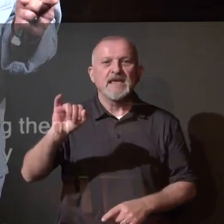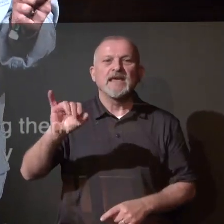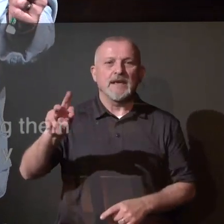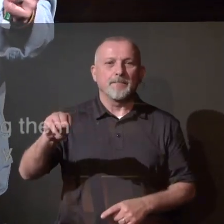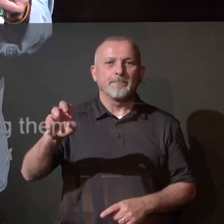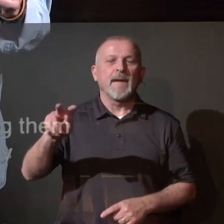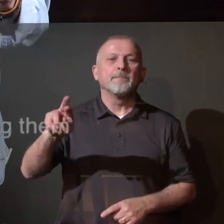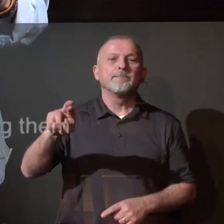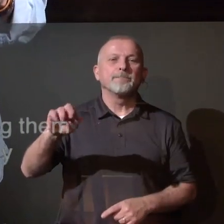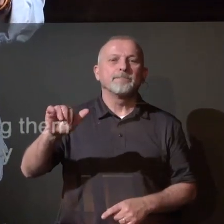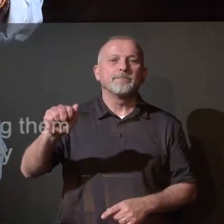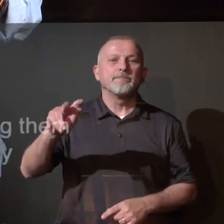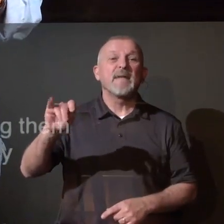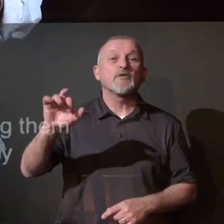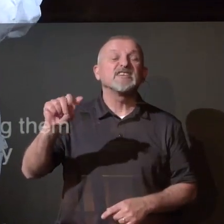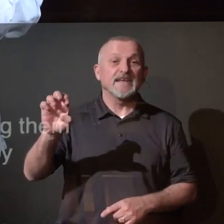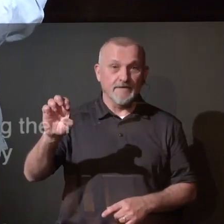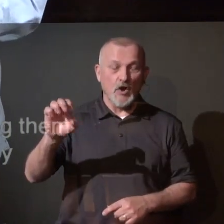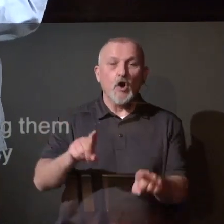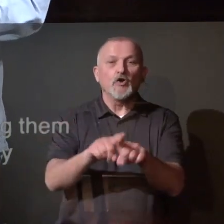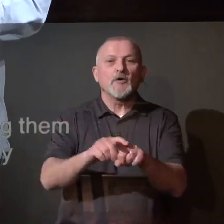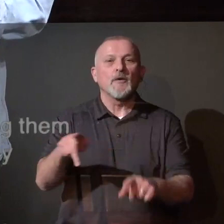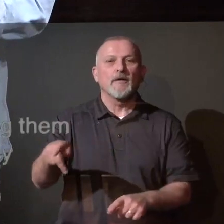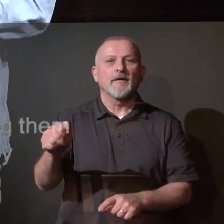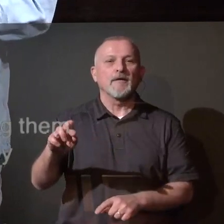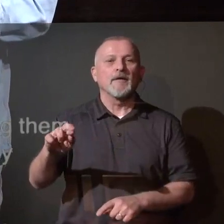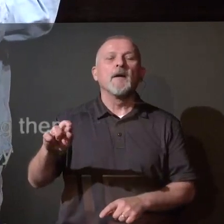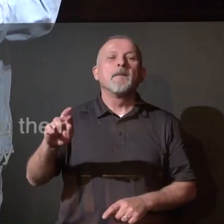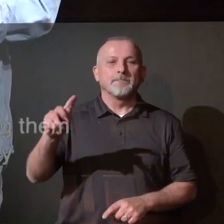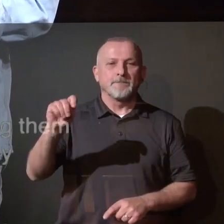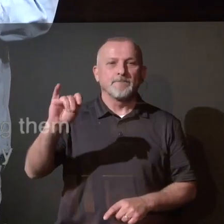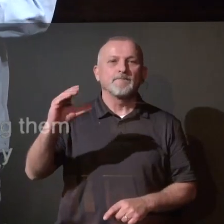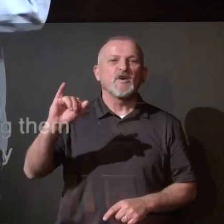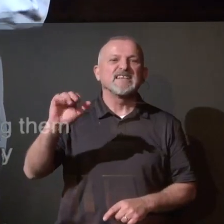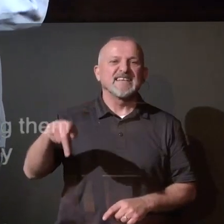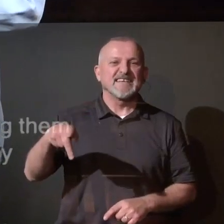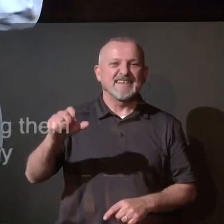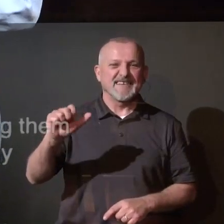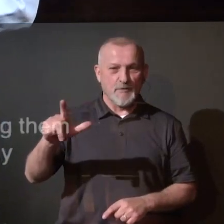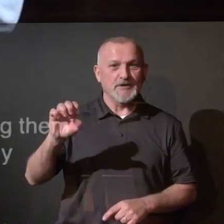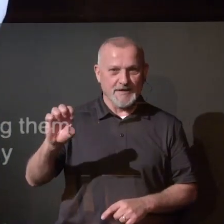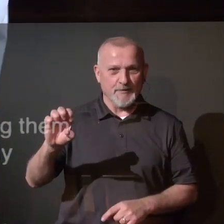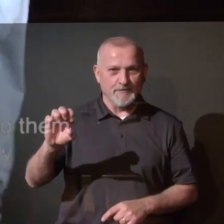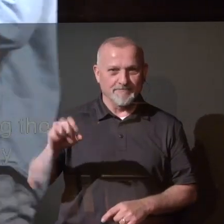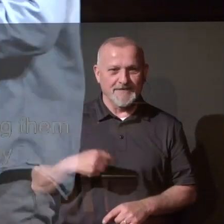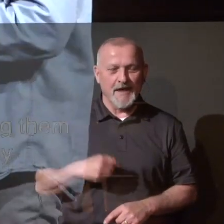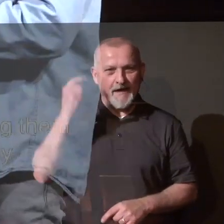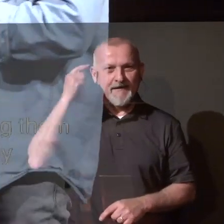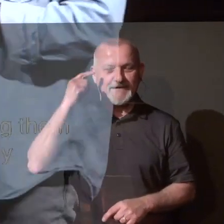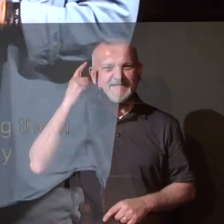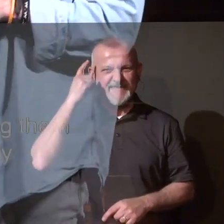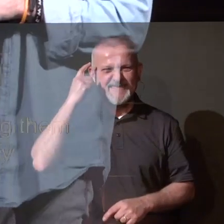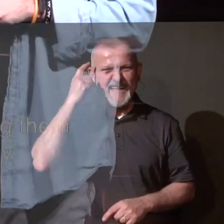participles. All right? Now, I had to fresh up on my English to figure out what this was before I taught you. So when we